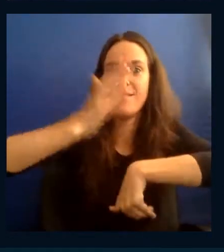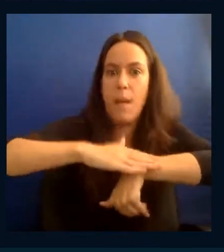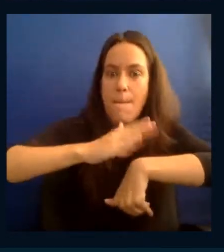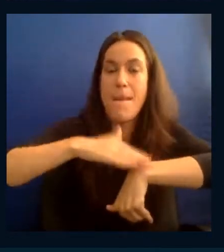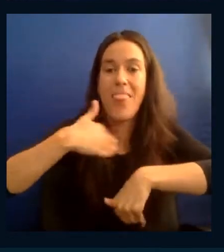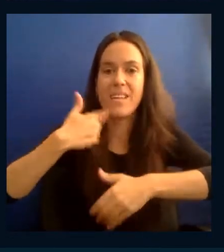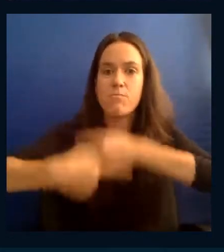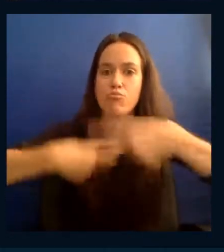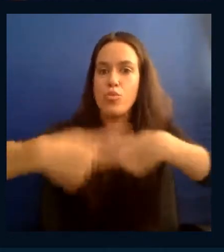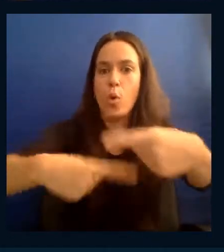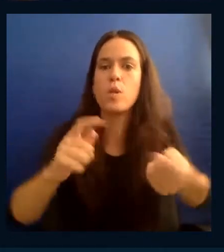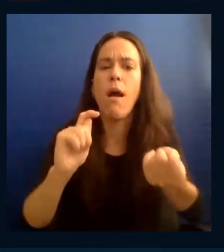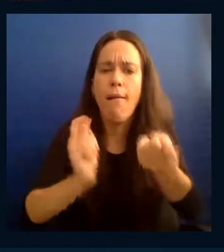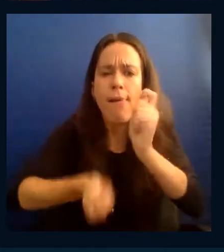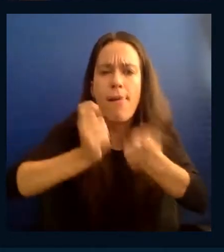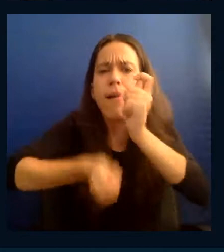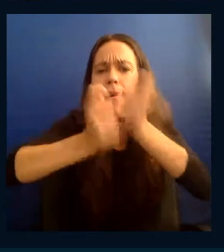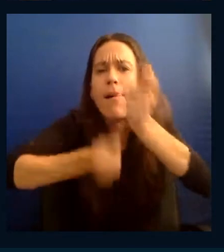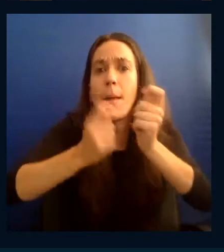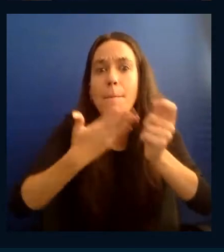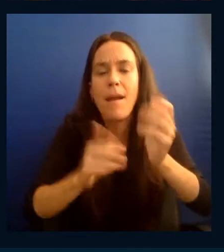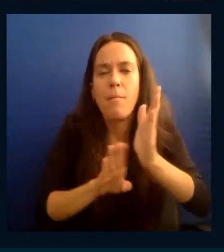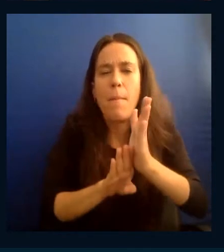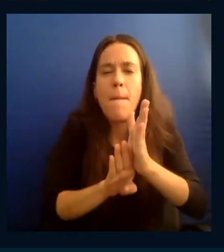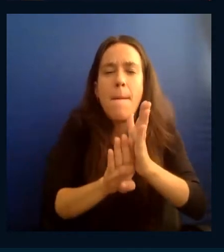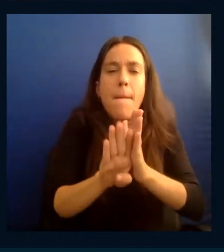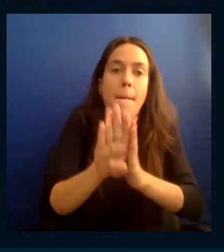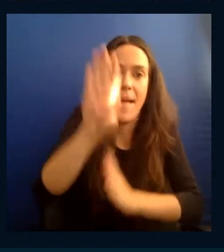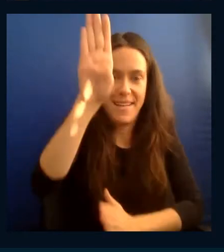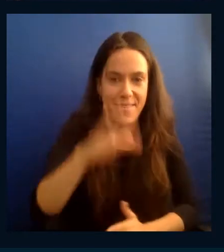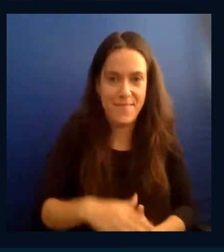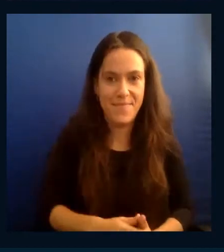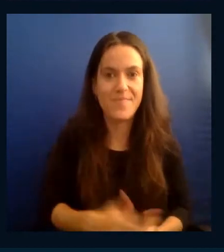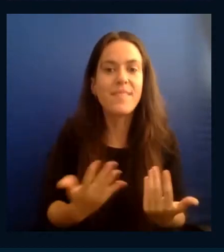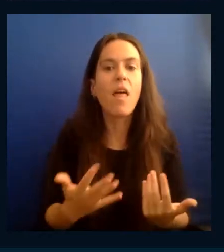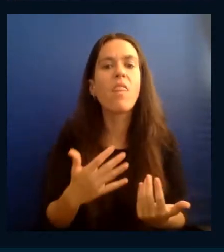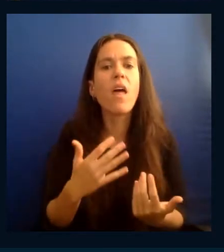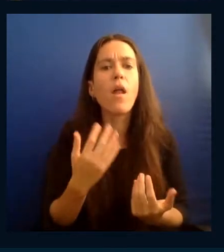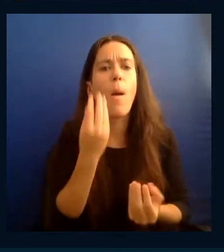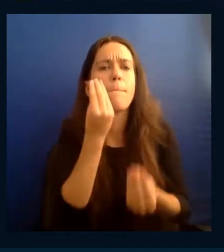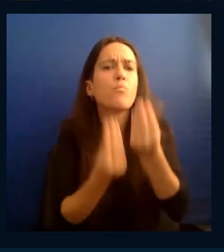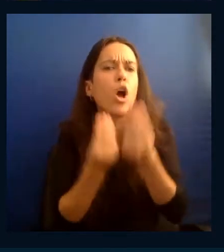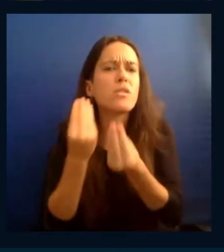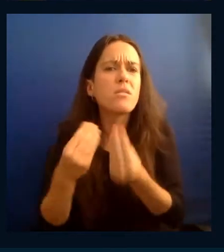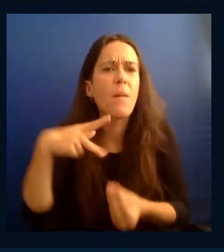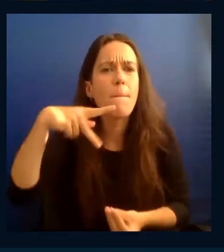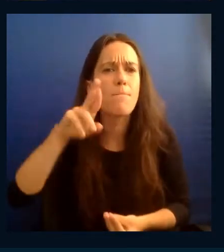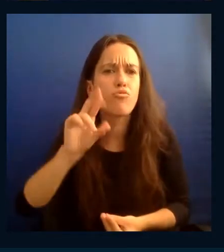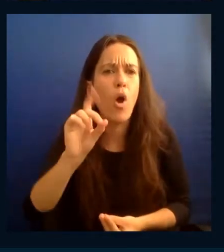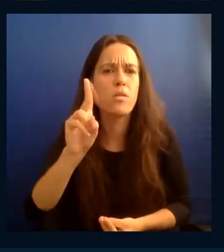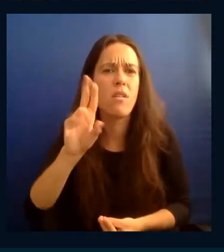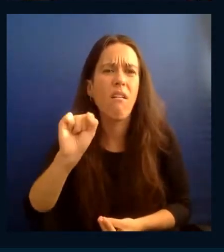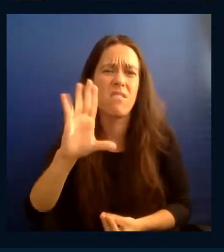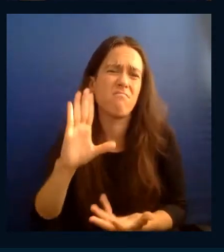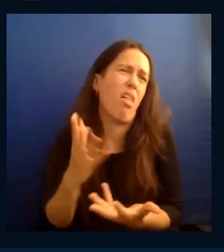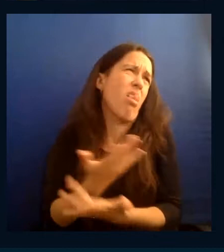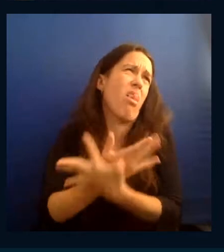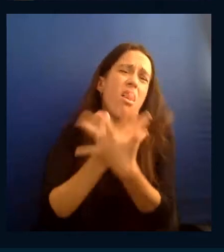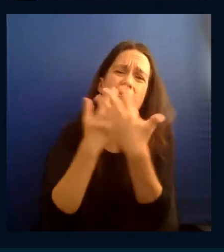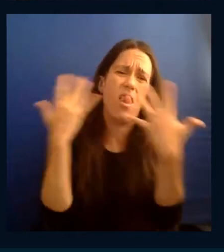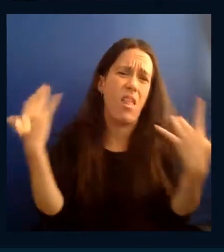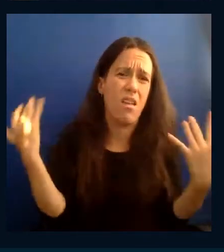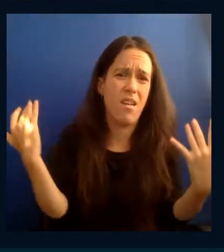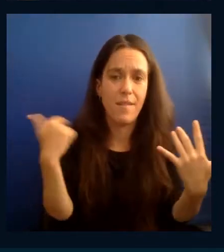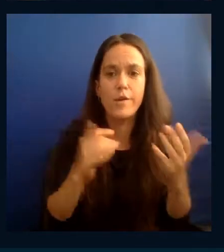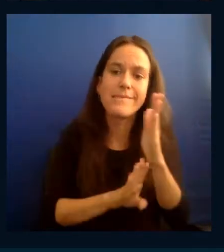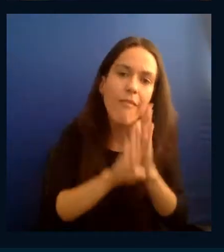and do better each and every time. And when we look at the products, there are tons of products for us to use out there in the market. For developers